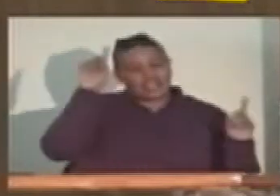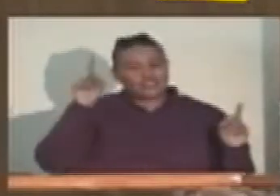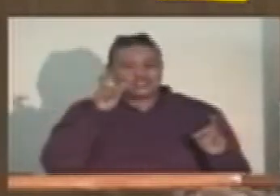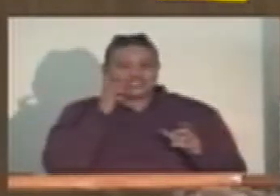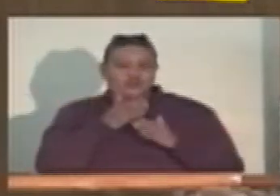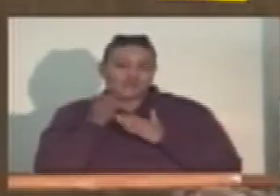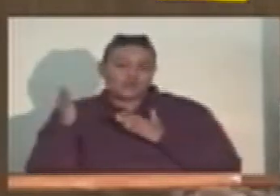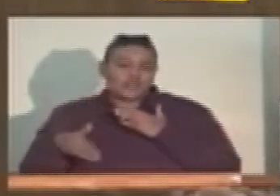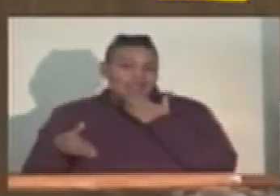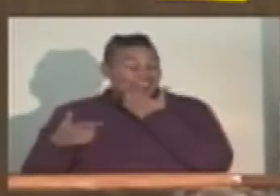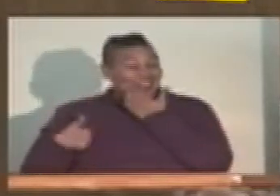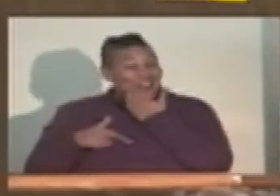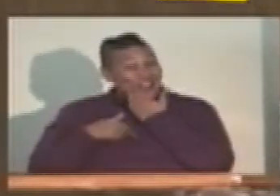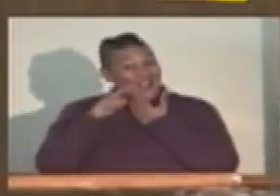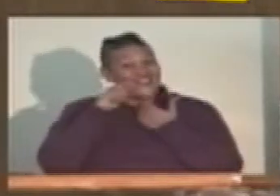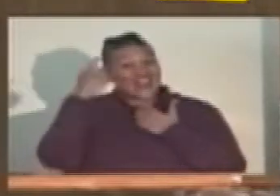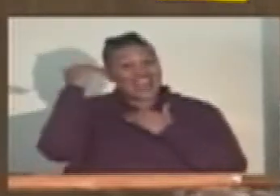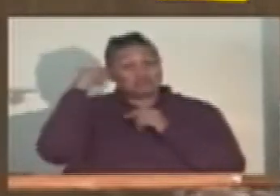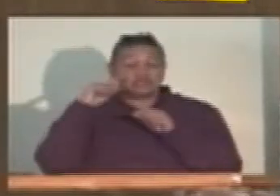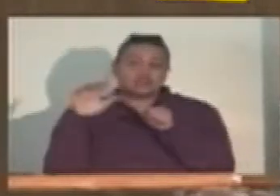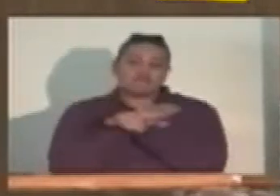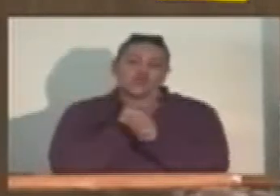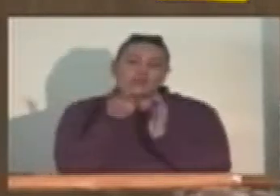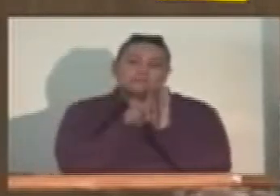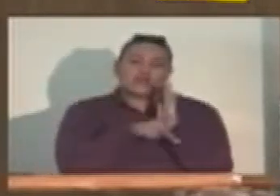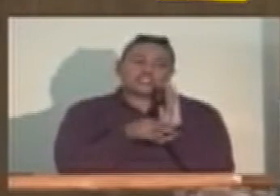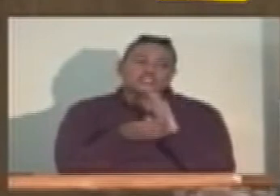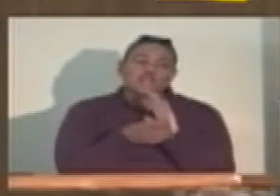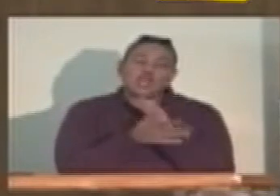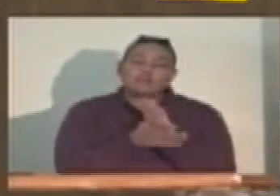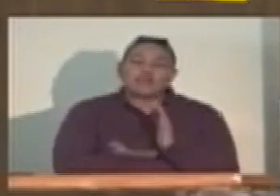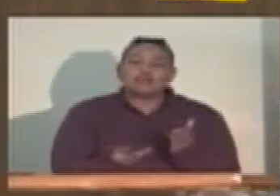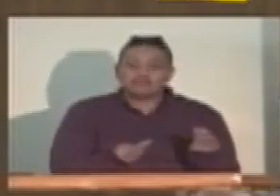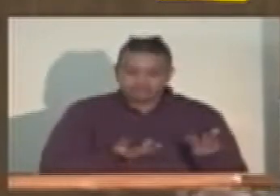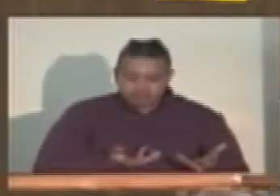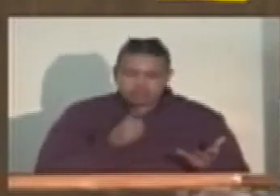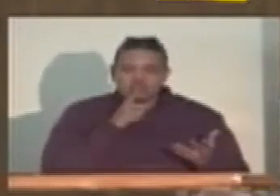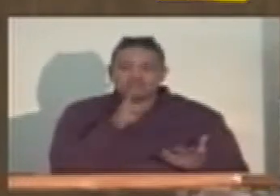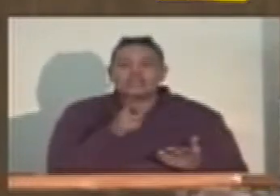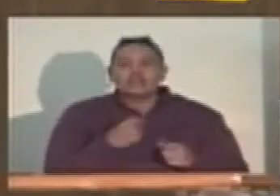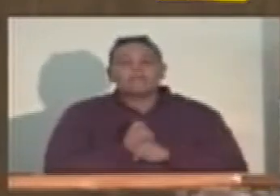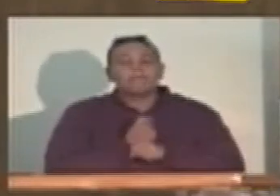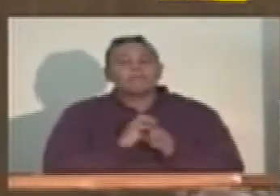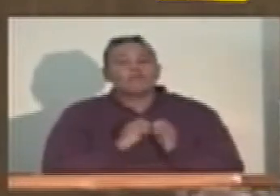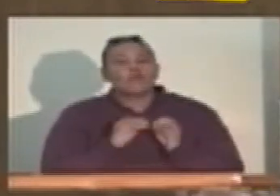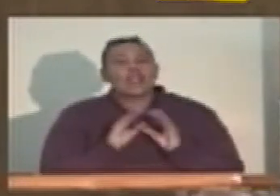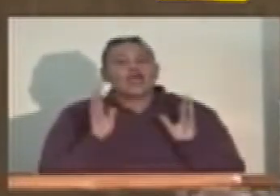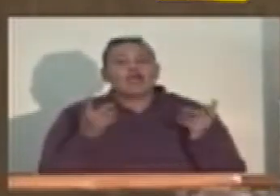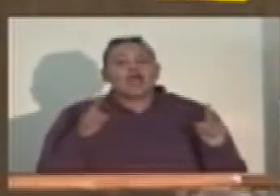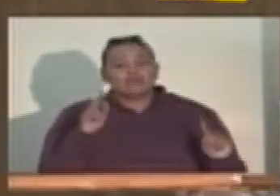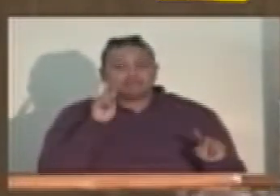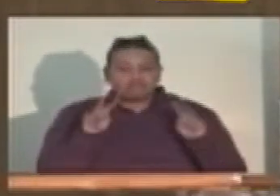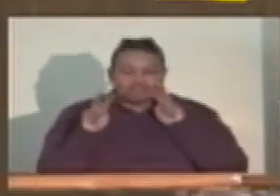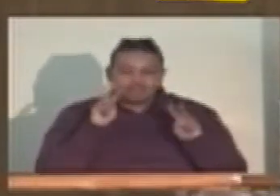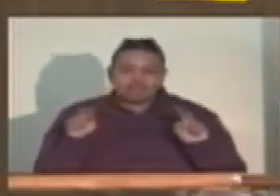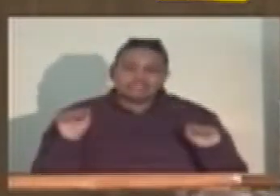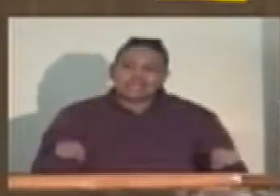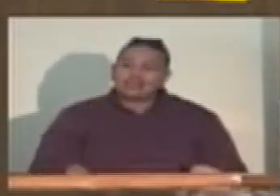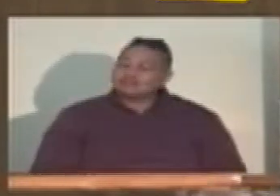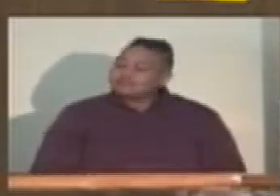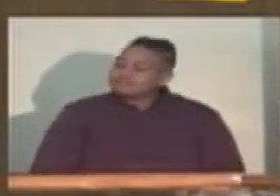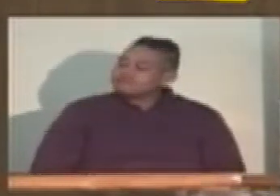weekend, and we anticipate the full policy document in order to get more clarity. Mr.